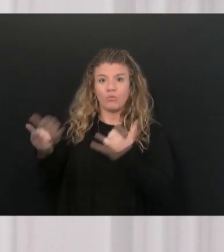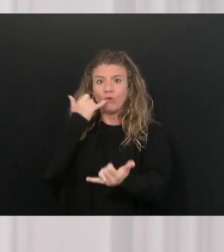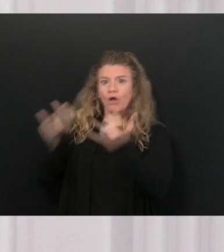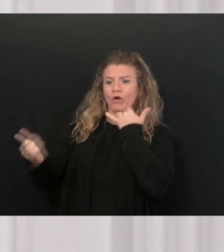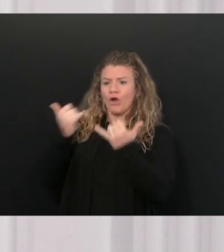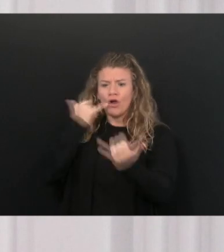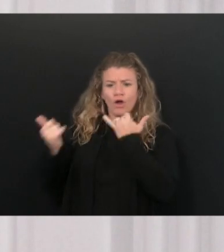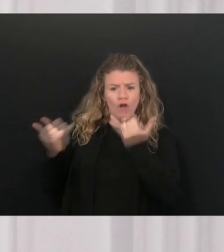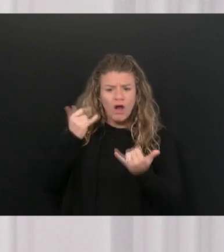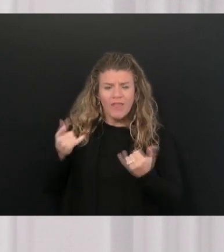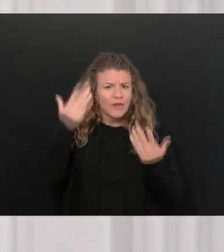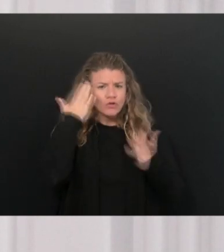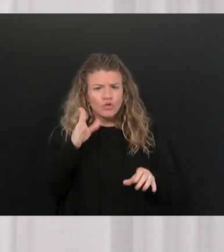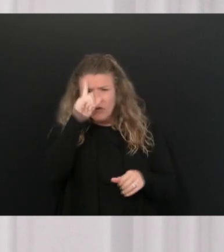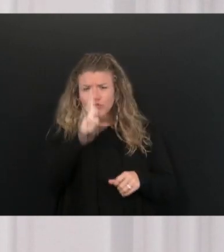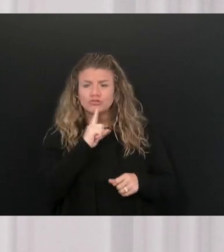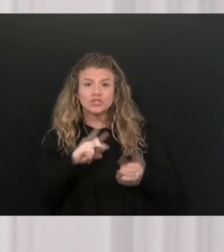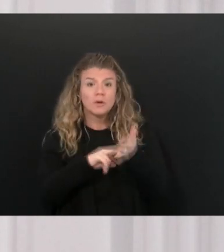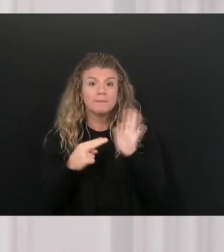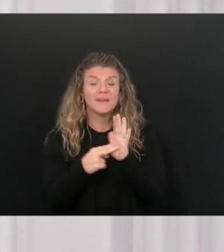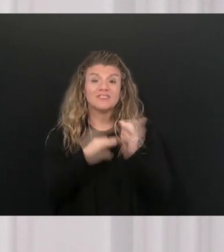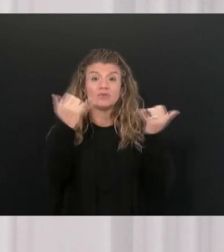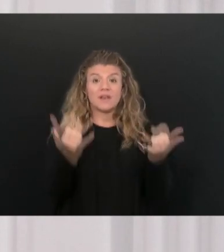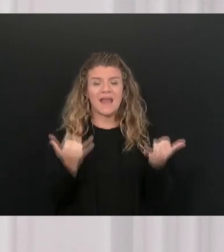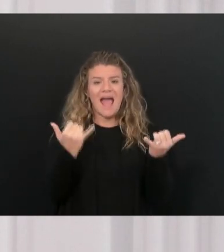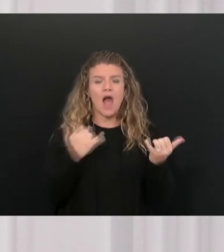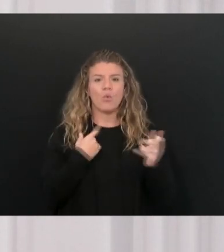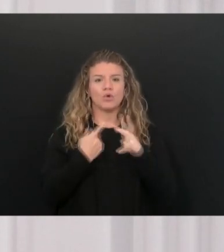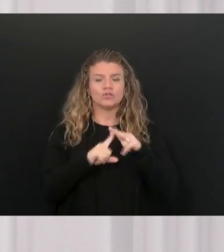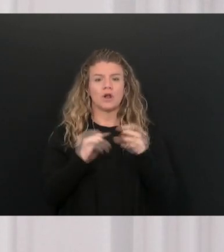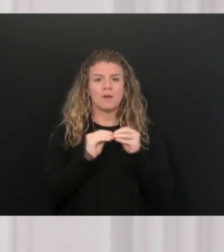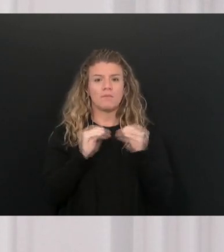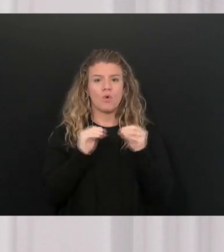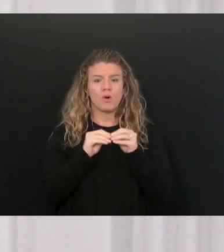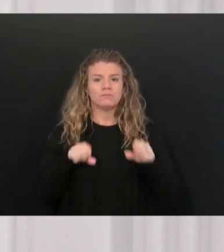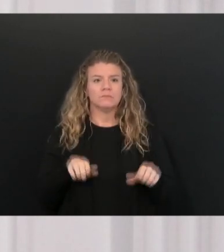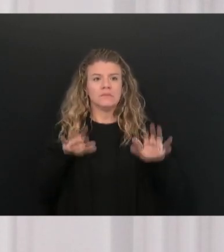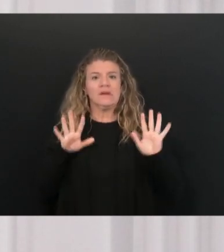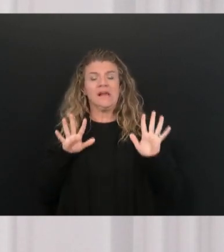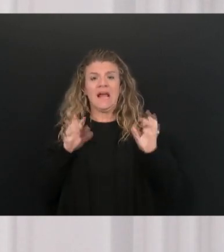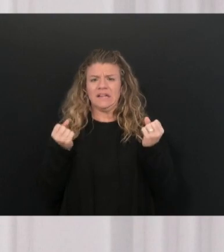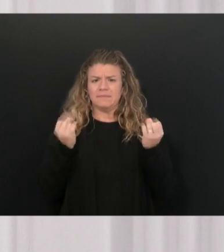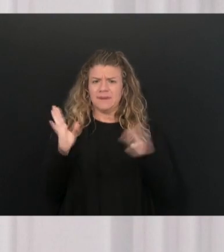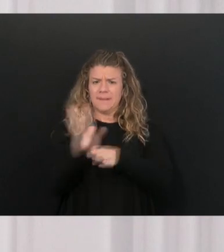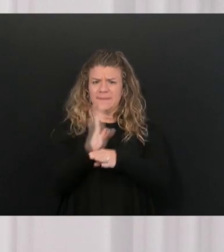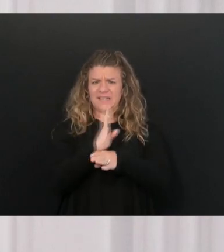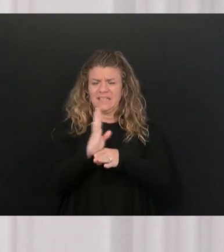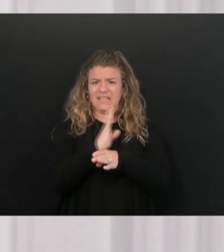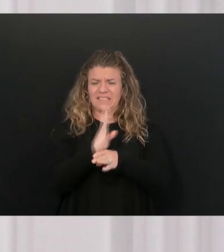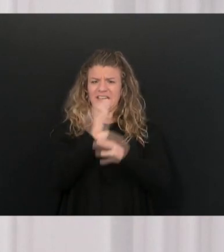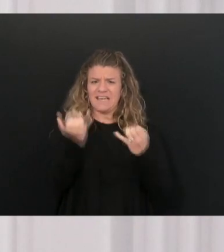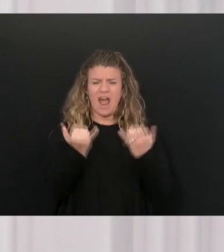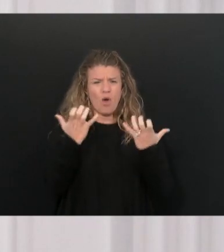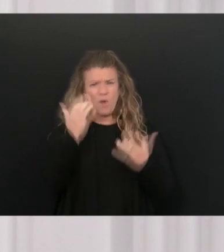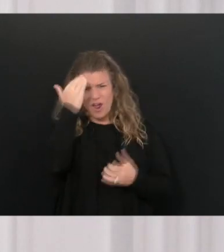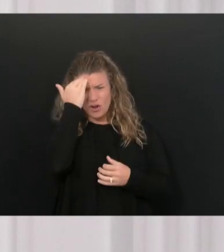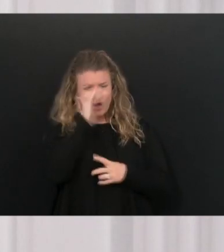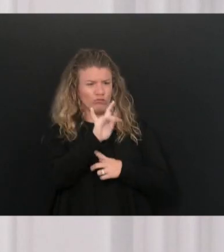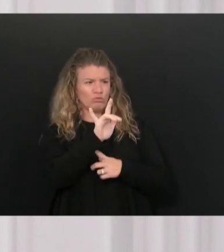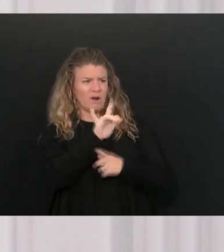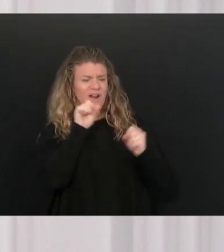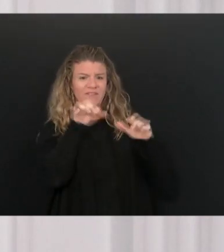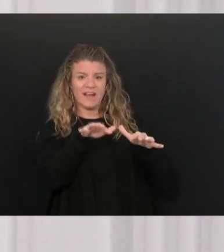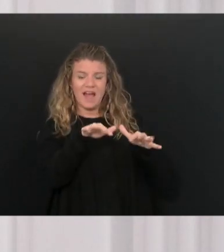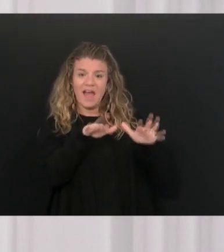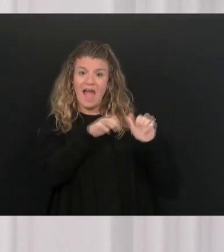But more importantly, as we've started to offer relief from these guidelines, many businesses have called in to ask how the 25 public gathering guidelines